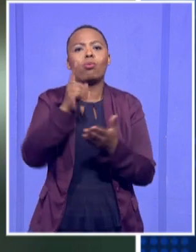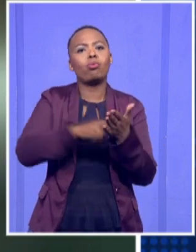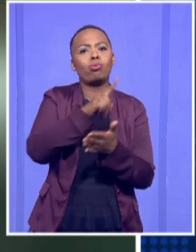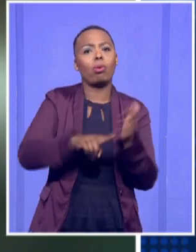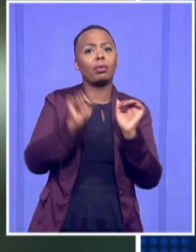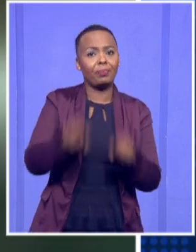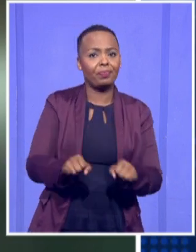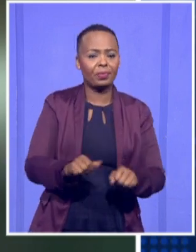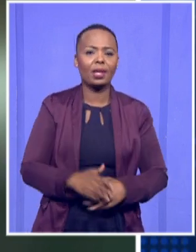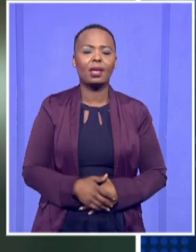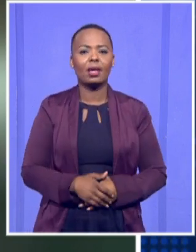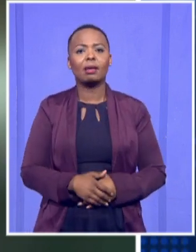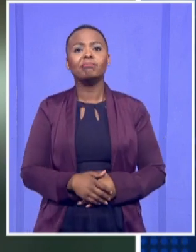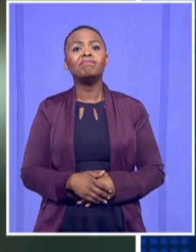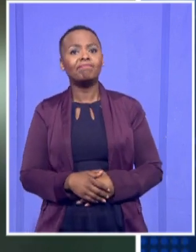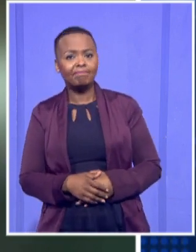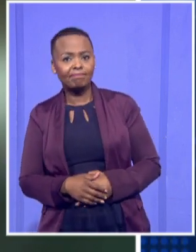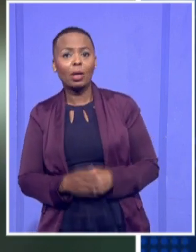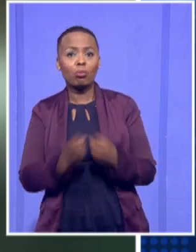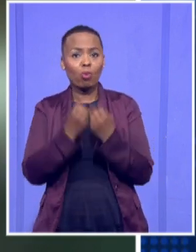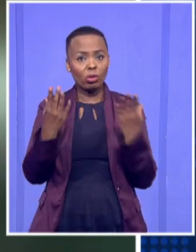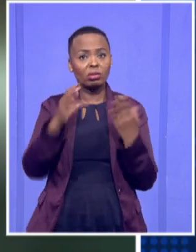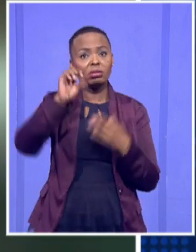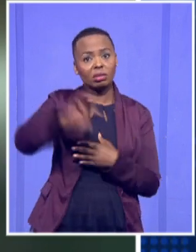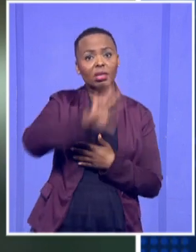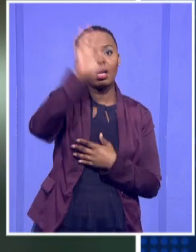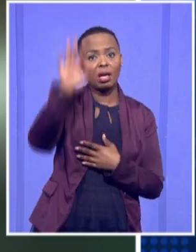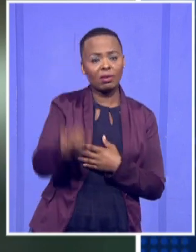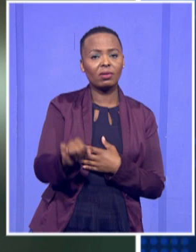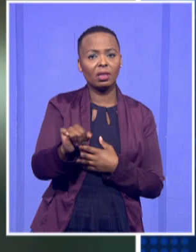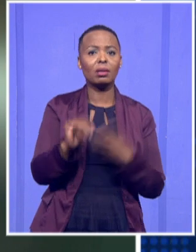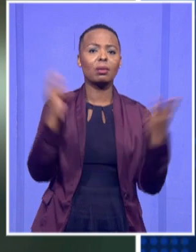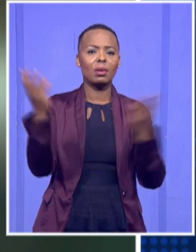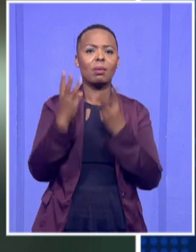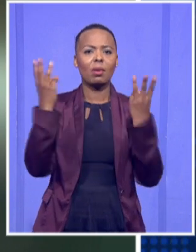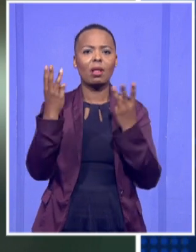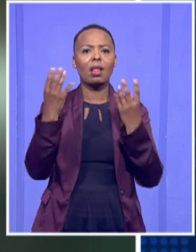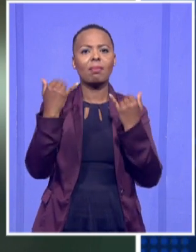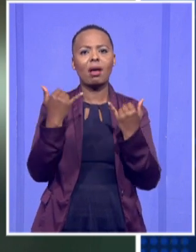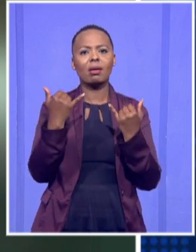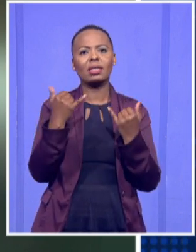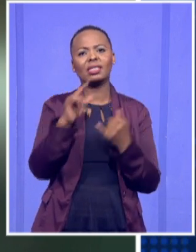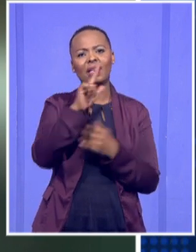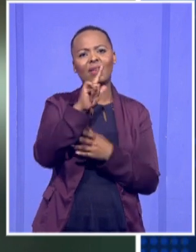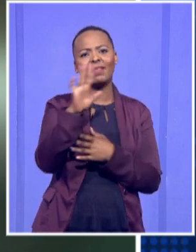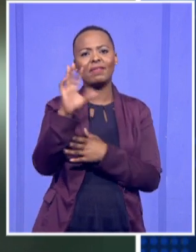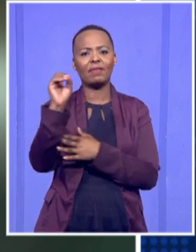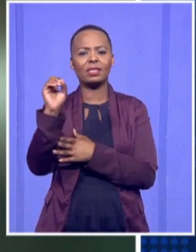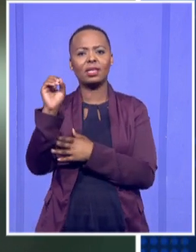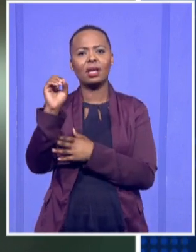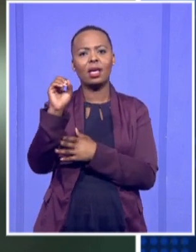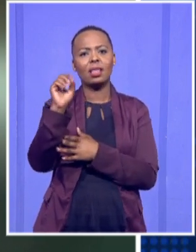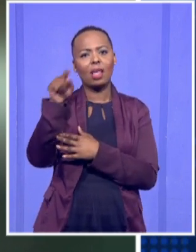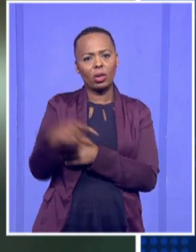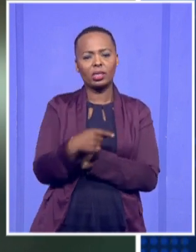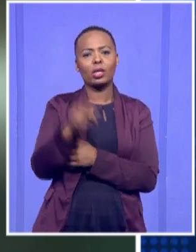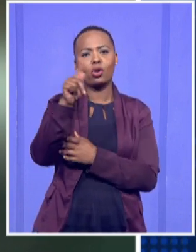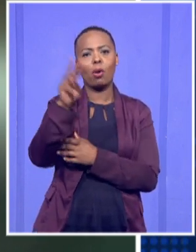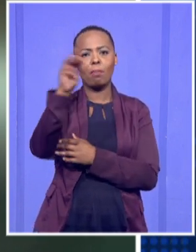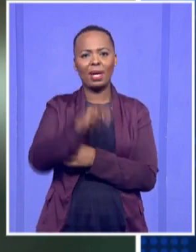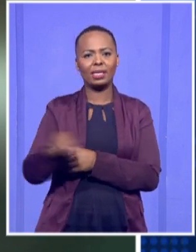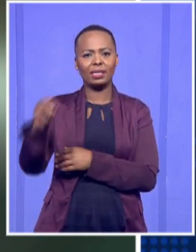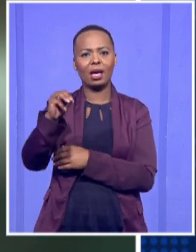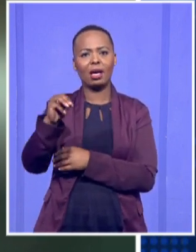look, you'll see that, in South Africa, we have about a network of 750,000 kilometers of road, which is the